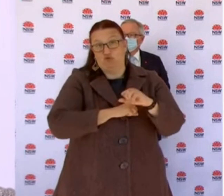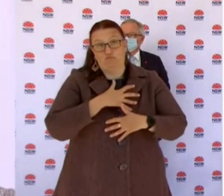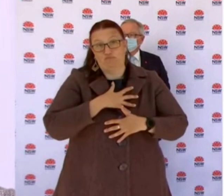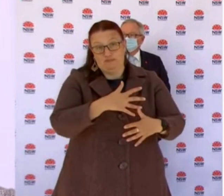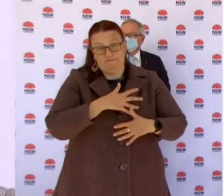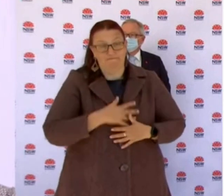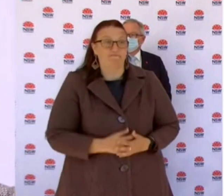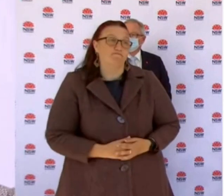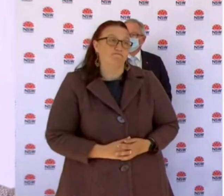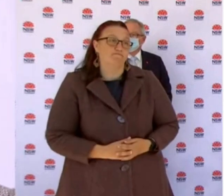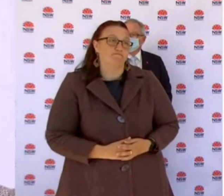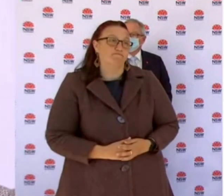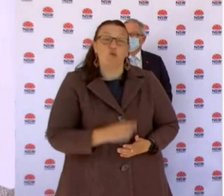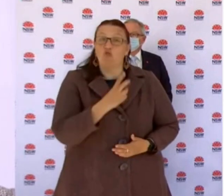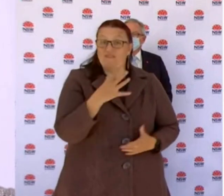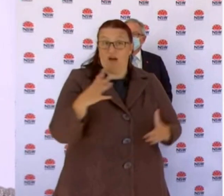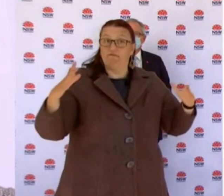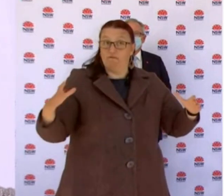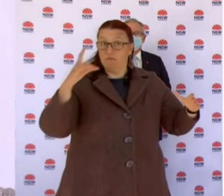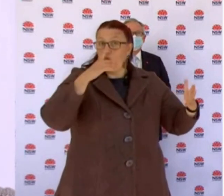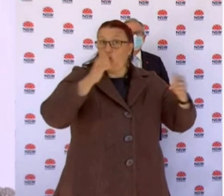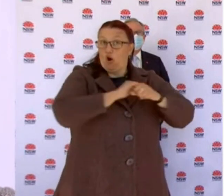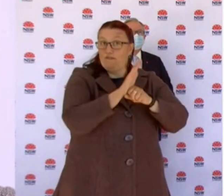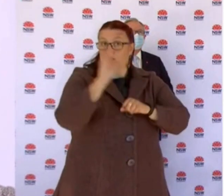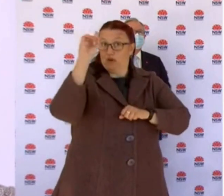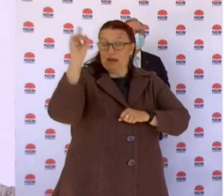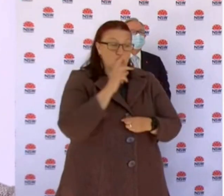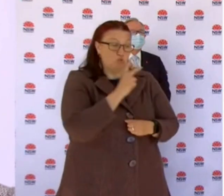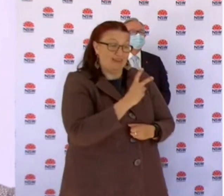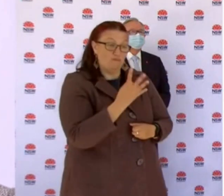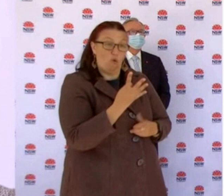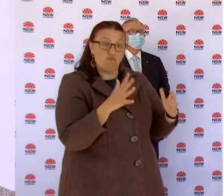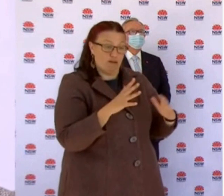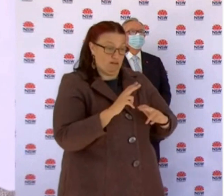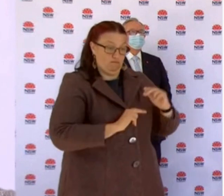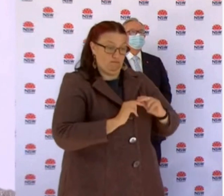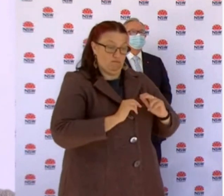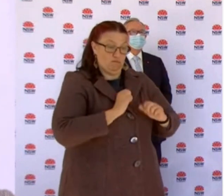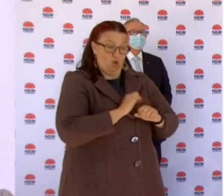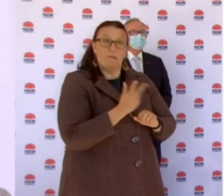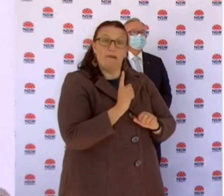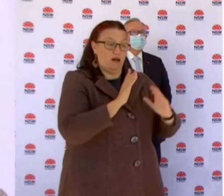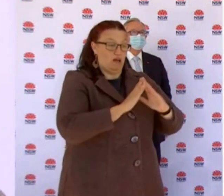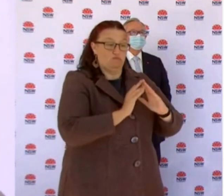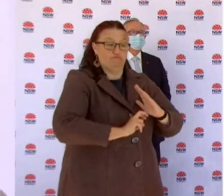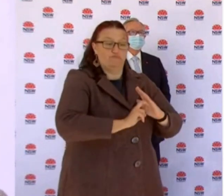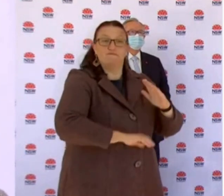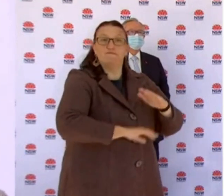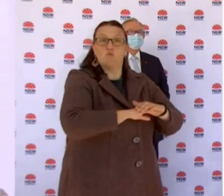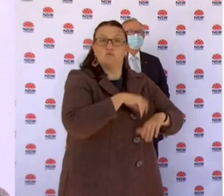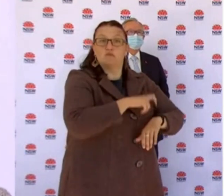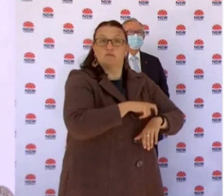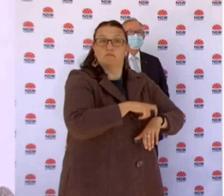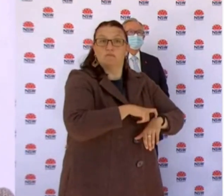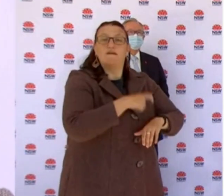in isolation throughout their infectious period, and 4 cases were in isolation for part of their